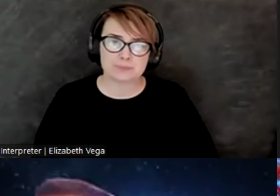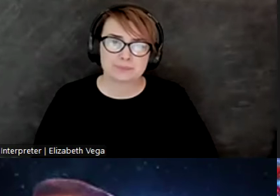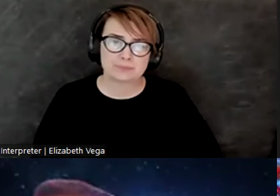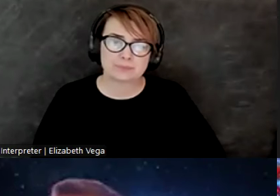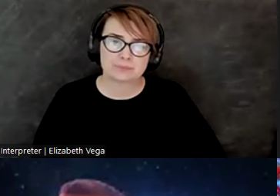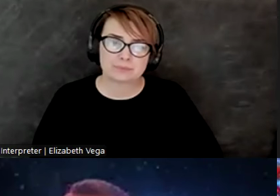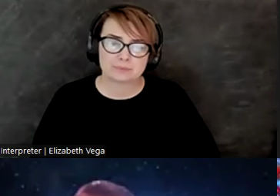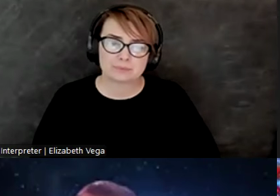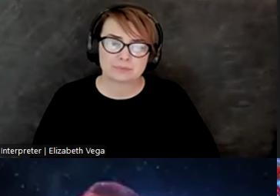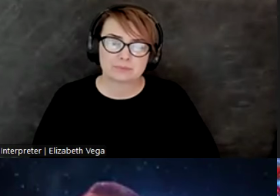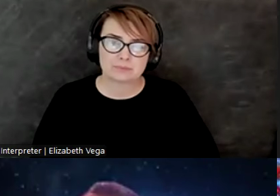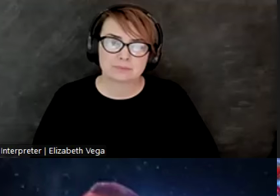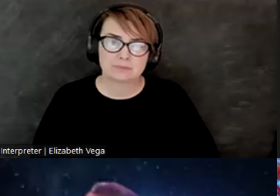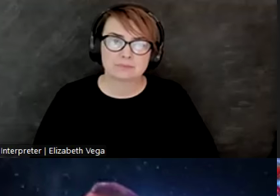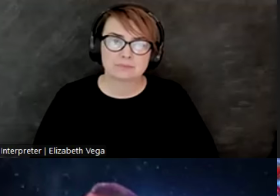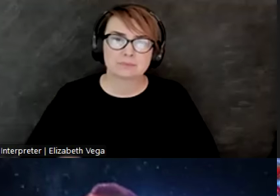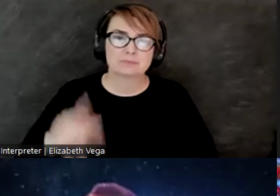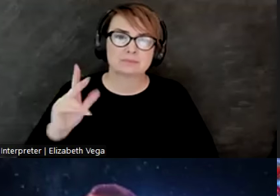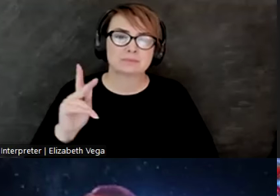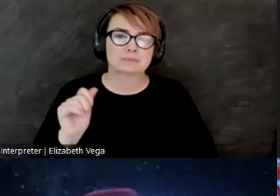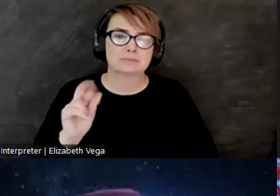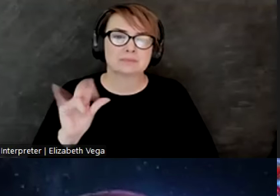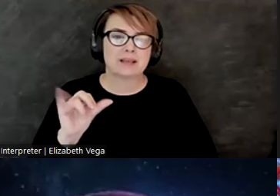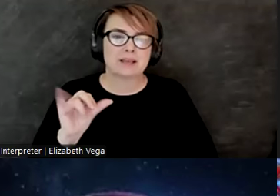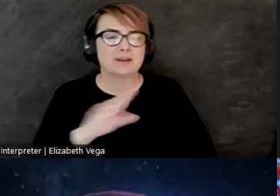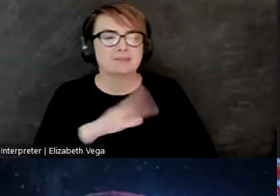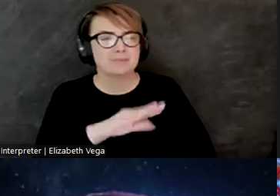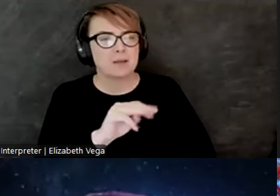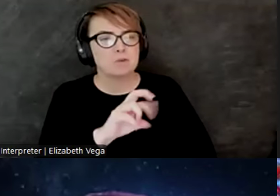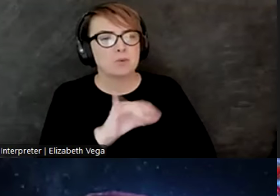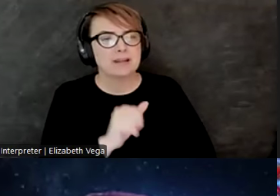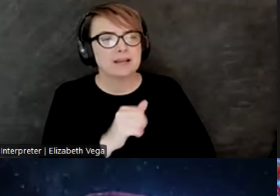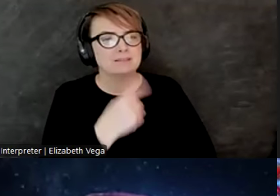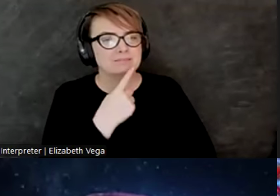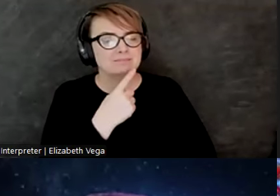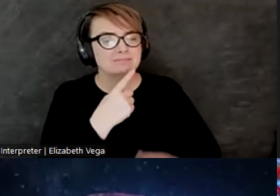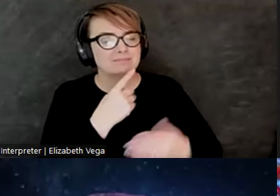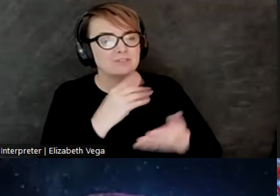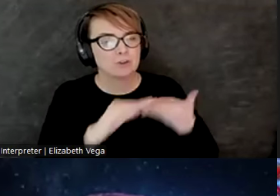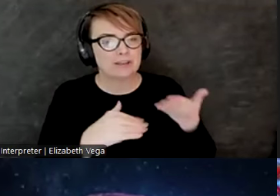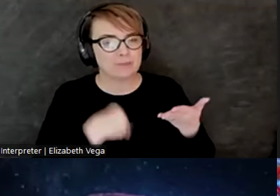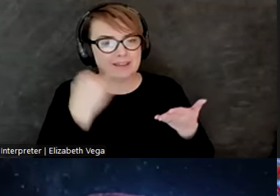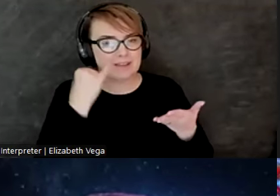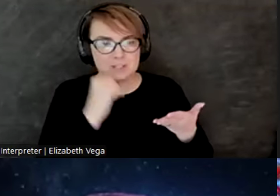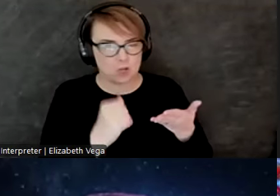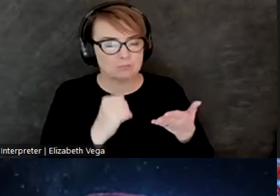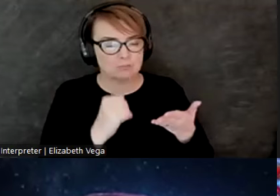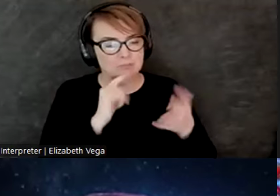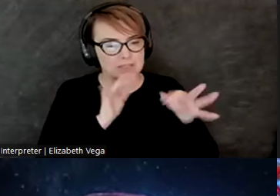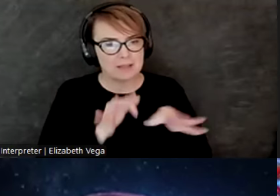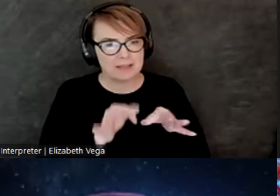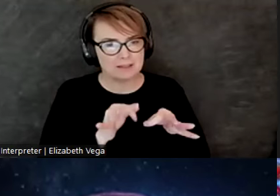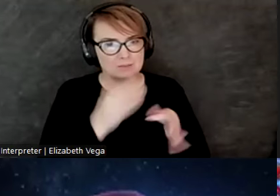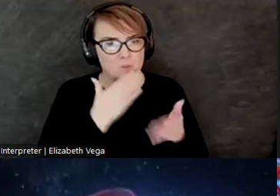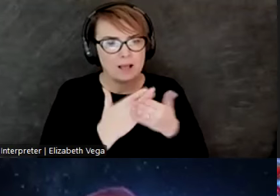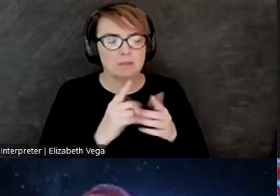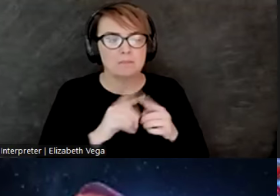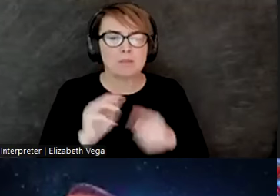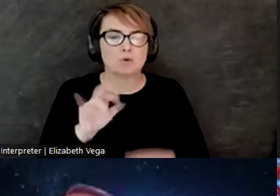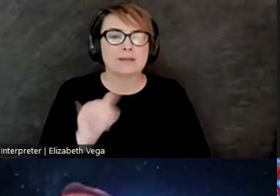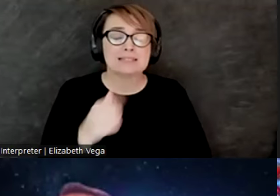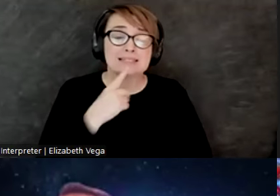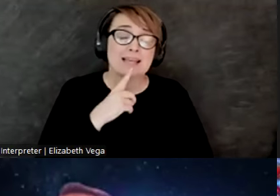Well, and Maria, forgive me if I don't characterize this well, like Maria is bringing up to say the summary, to provide a summary of the roles of the